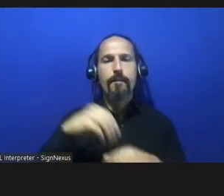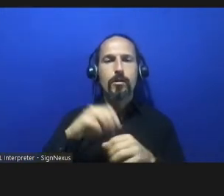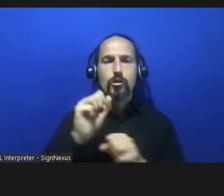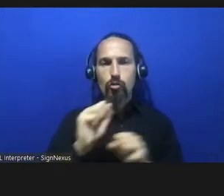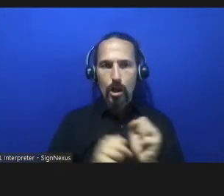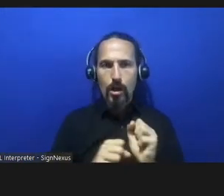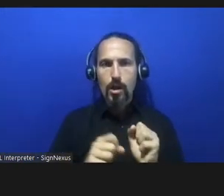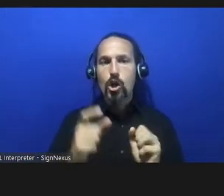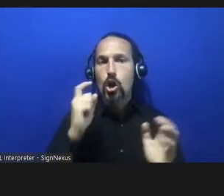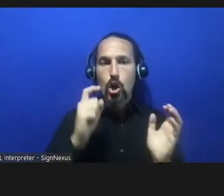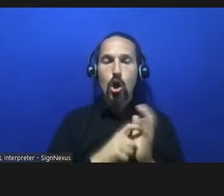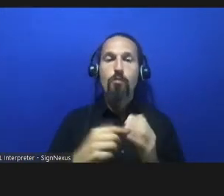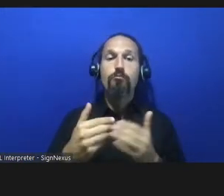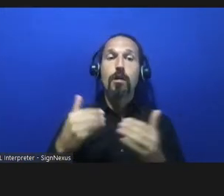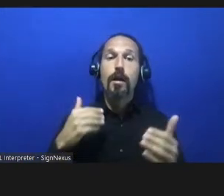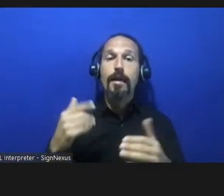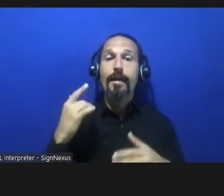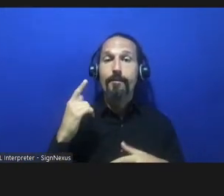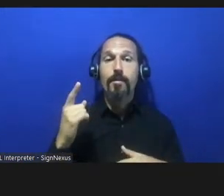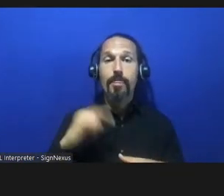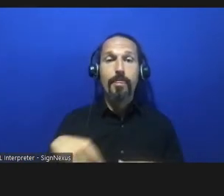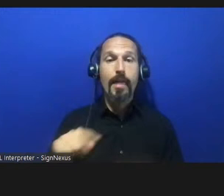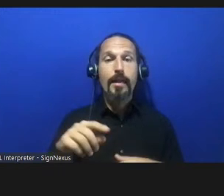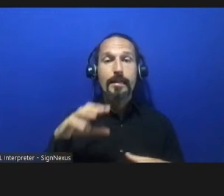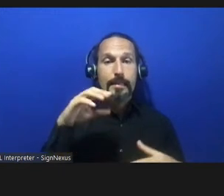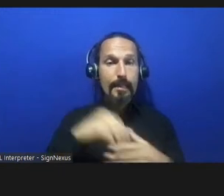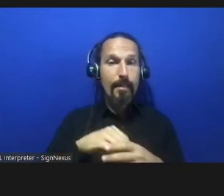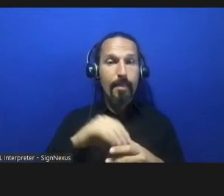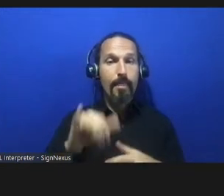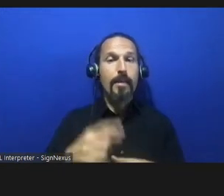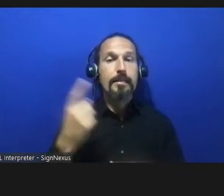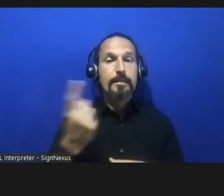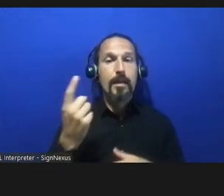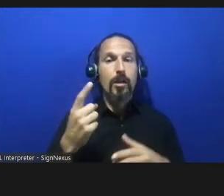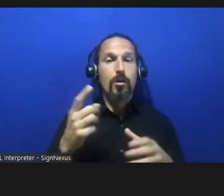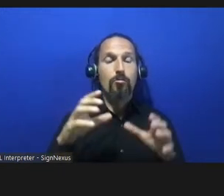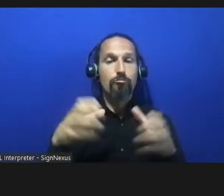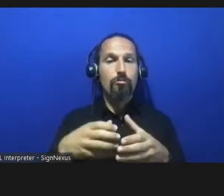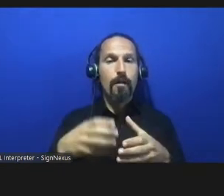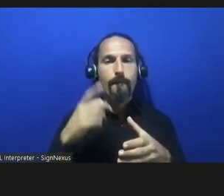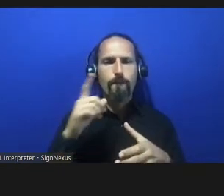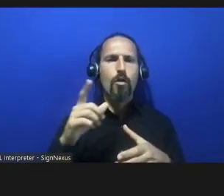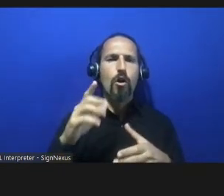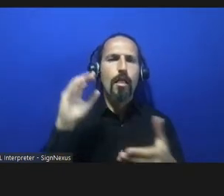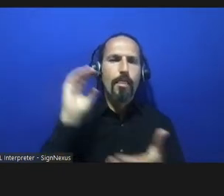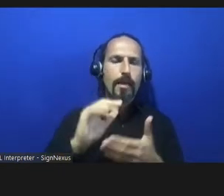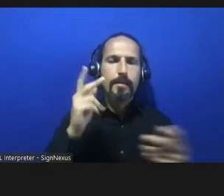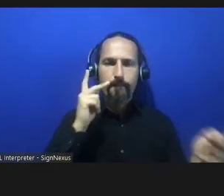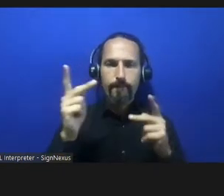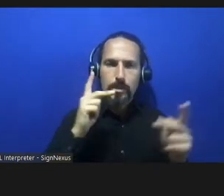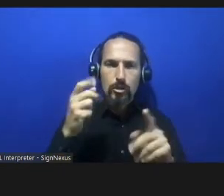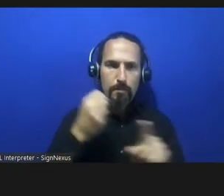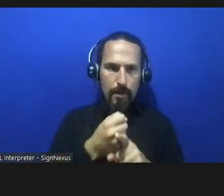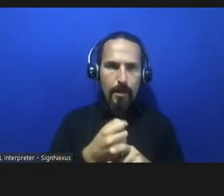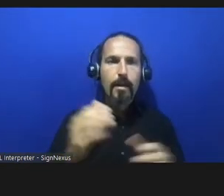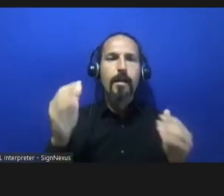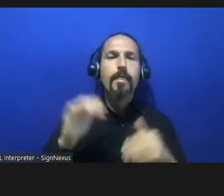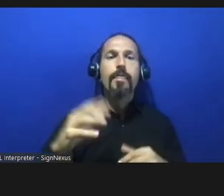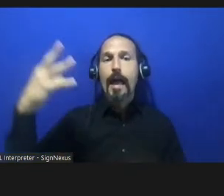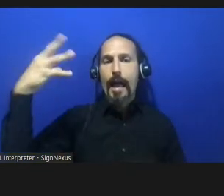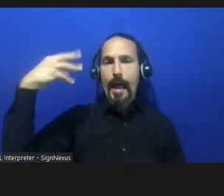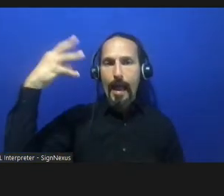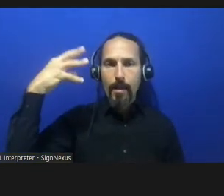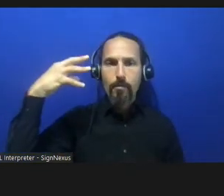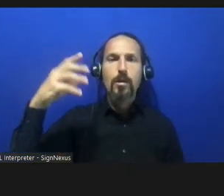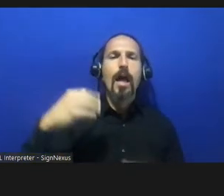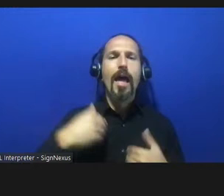again as noted earlier the tolling equipment is clustered into those single enclosures to reduce visual impact and cameras would use infrared